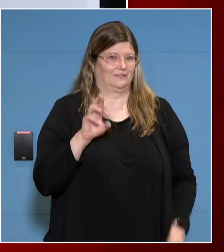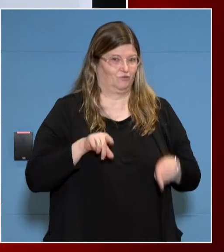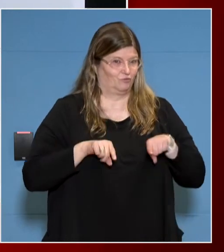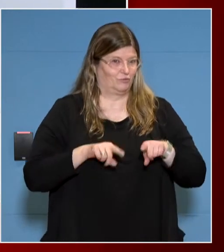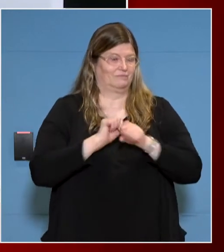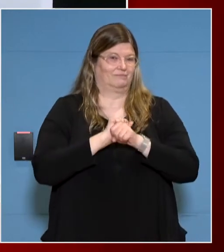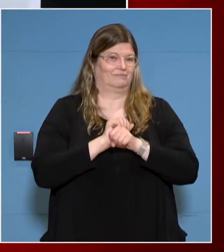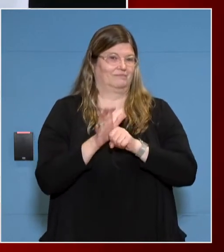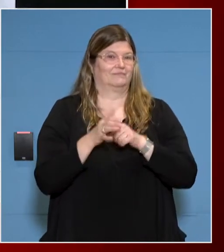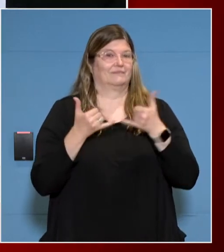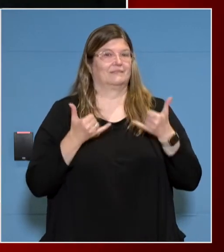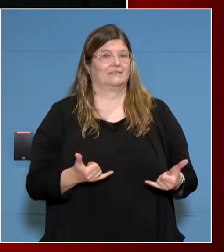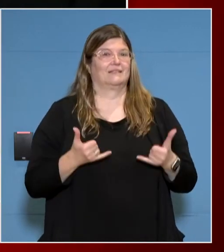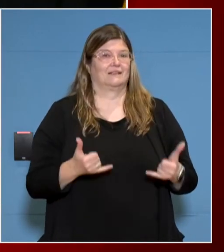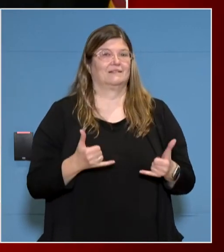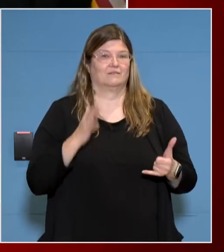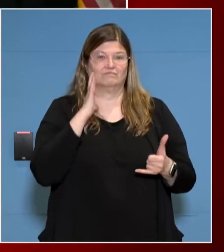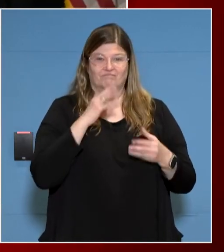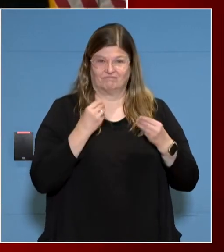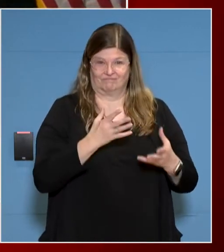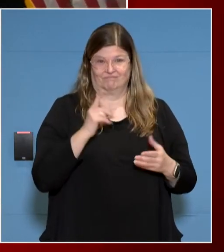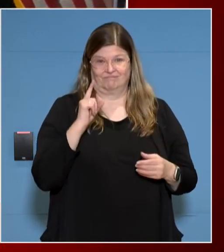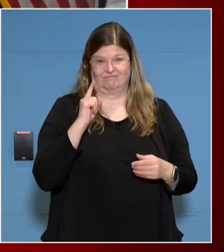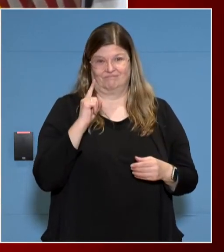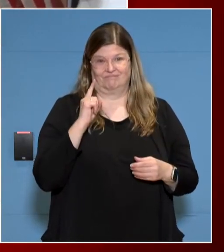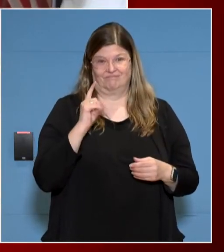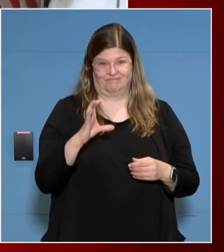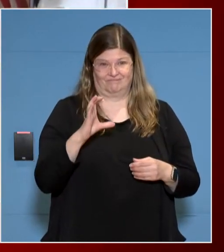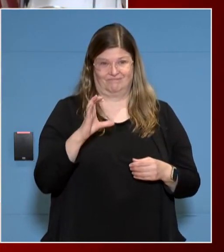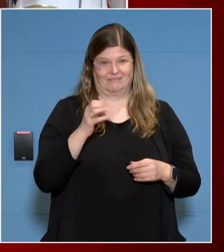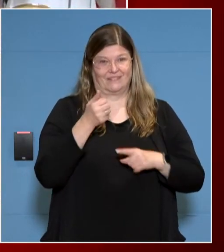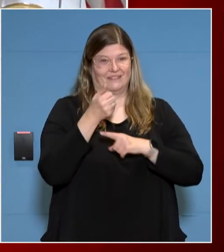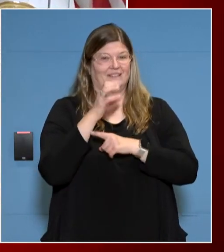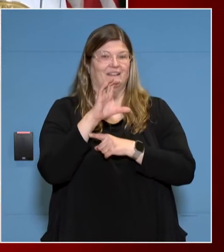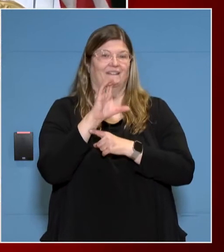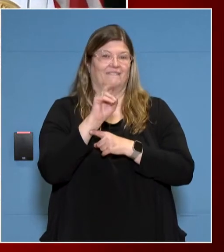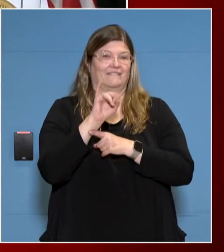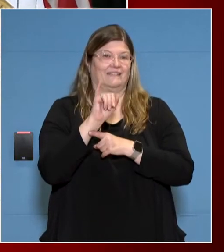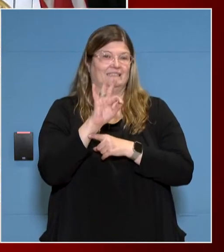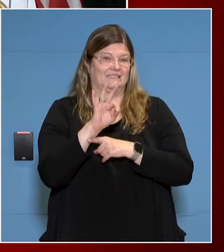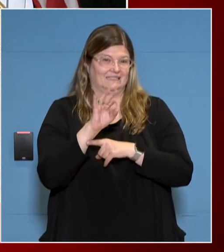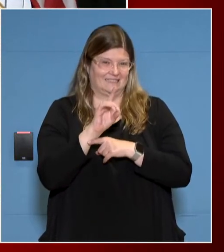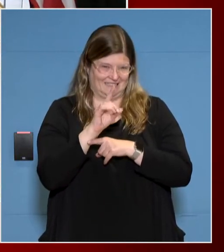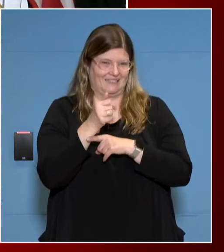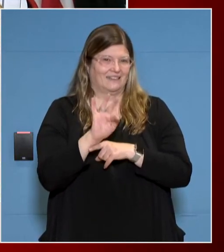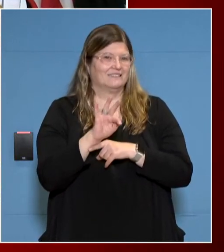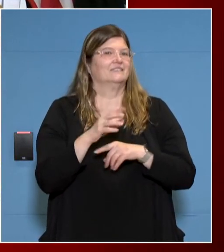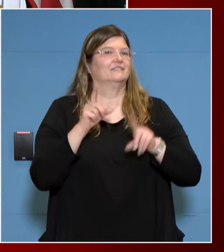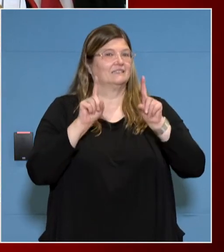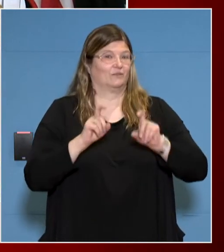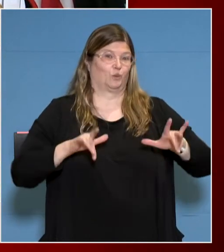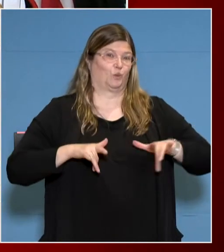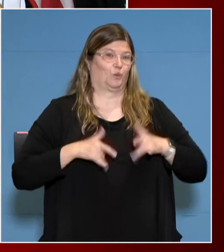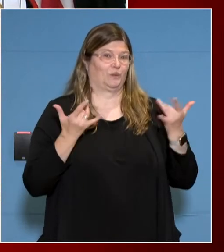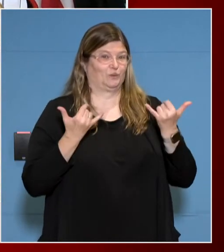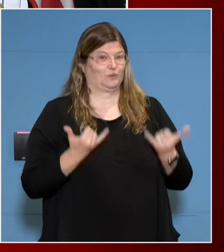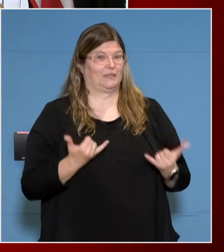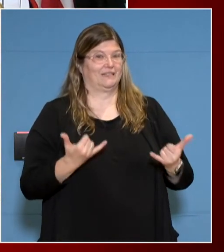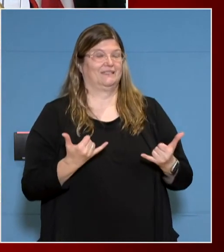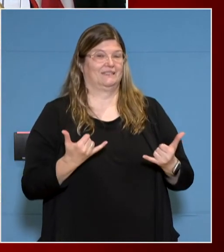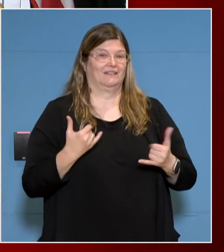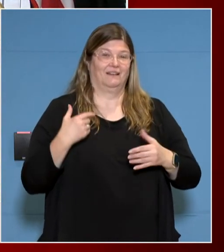of COVID-19 tests to Kaiser Permanente members in our outdoor testing unit, and we're thrilled that she's now using her years of experience